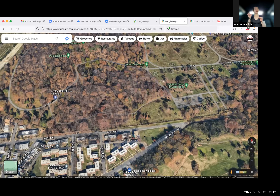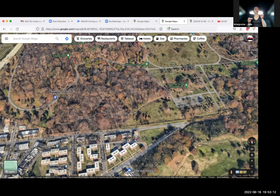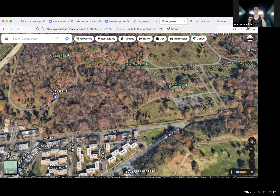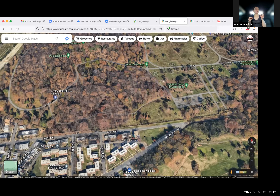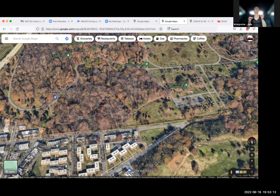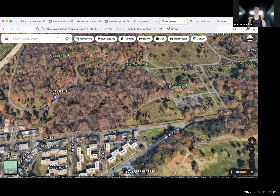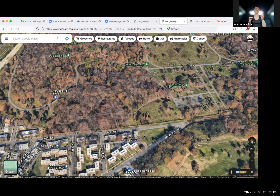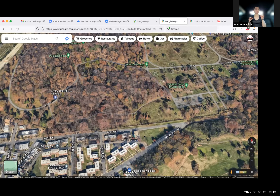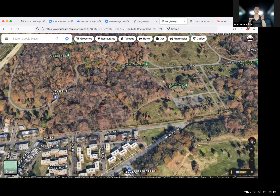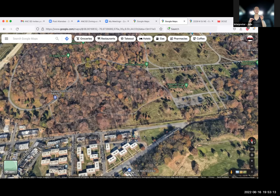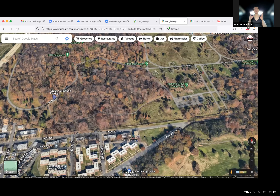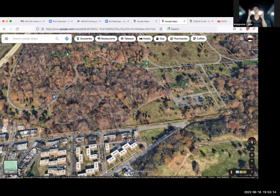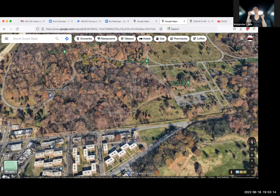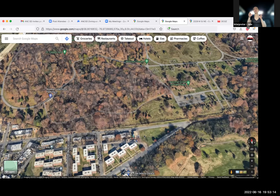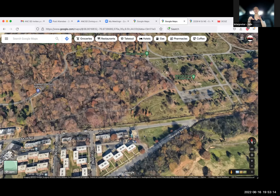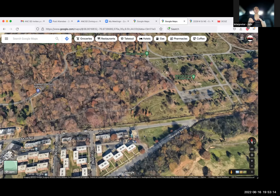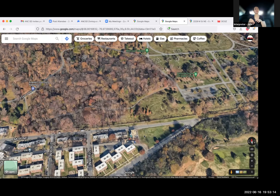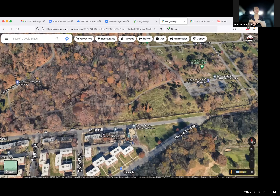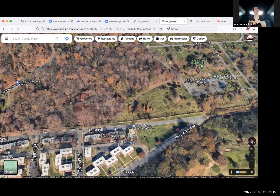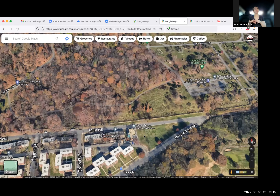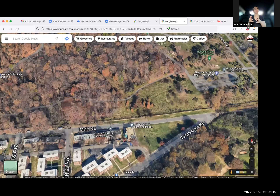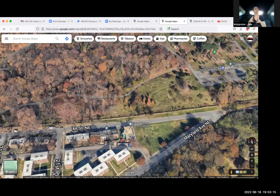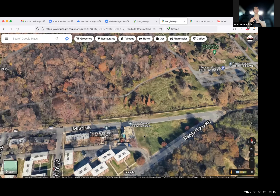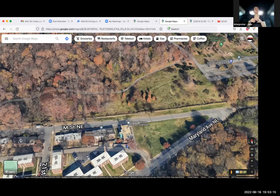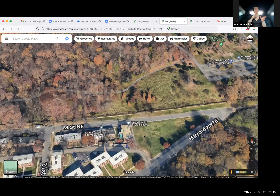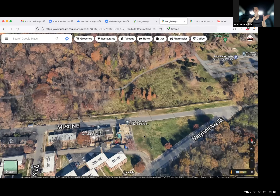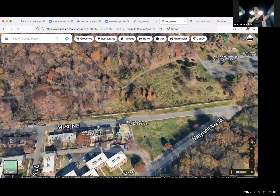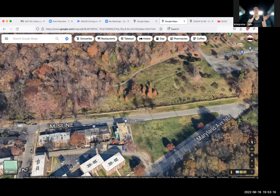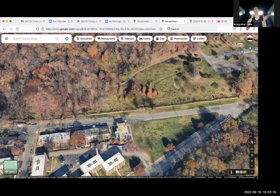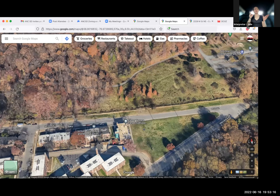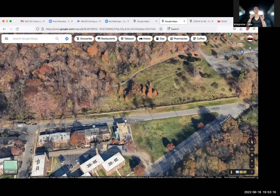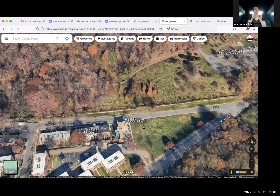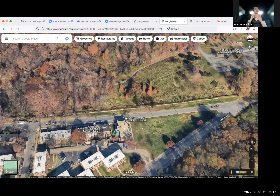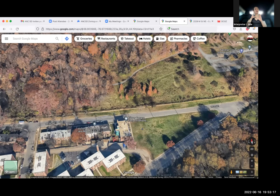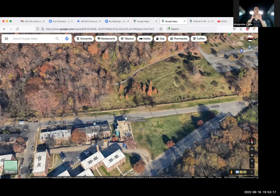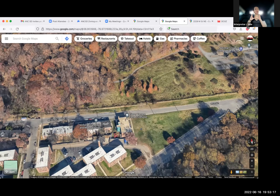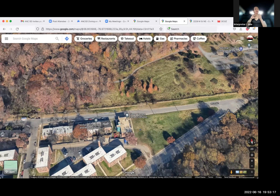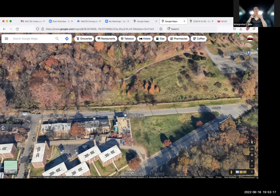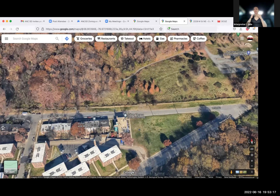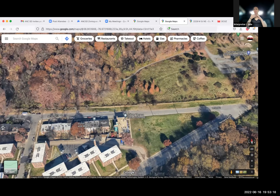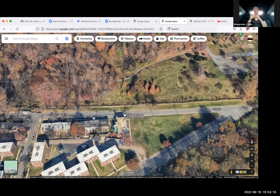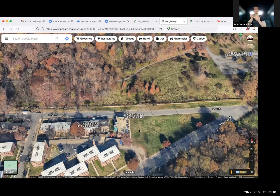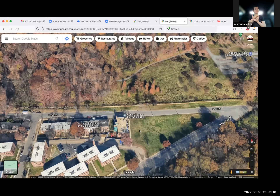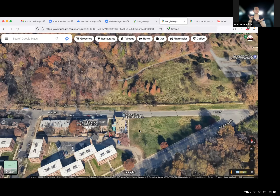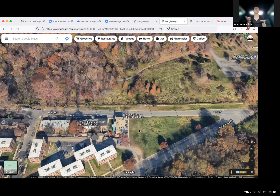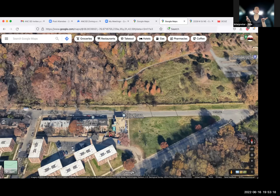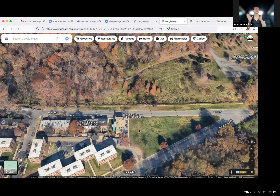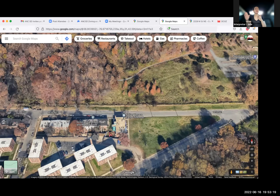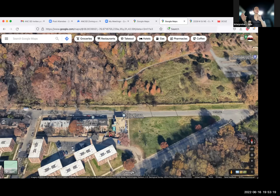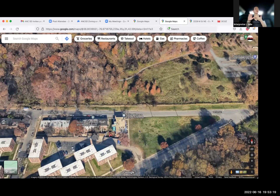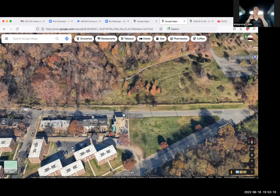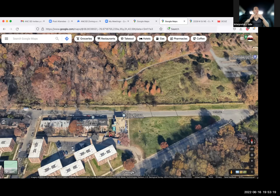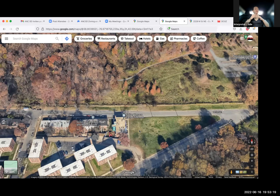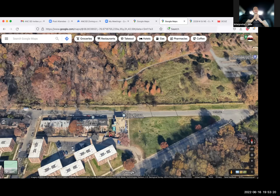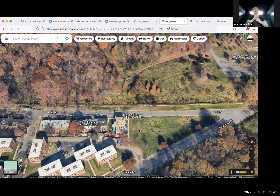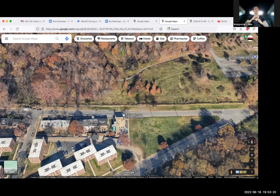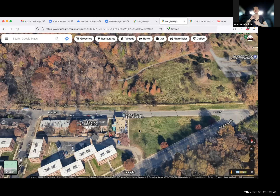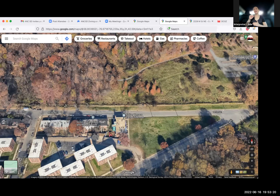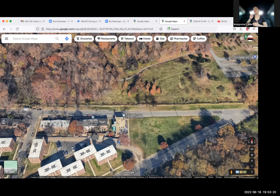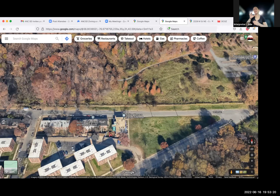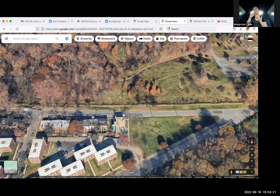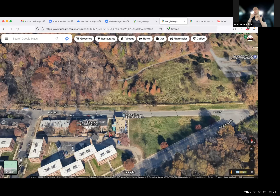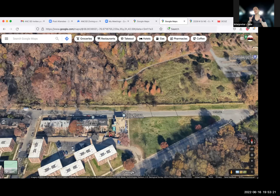So we do expect this to be kind of an iterative and ongoing conversation with the community and, with your committee and with the ANC overall. We